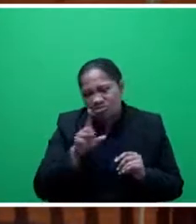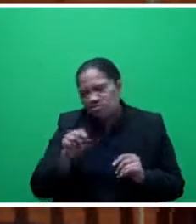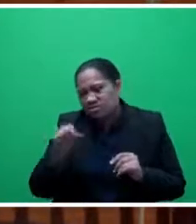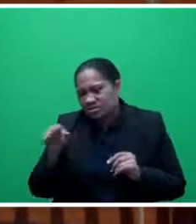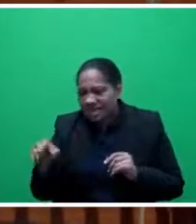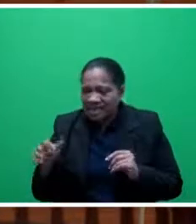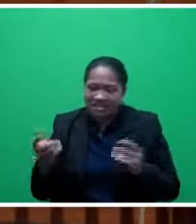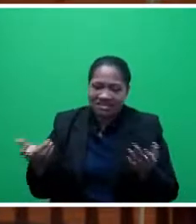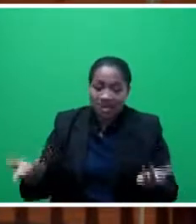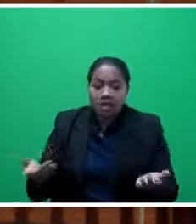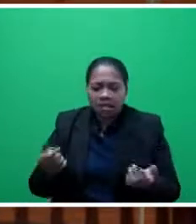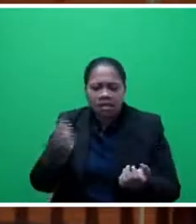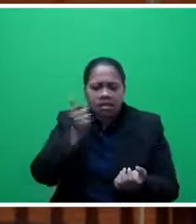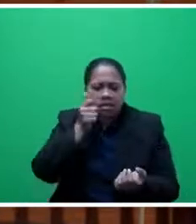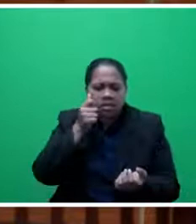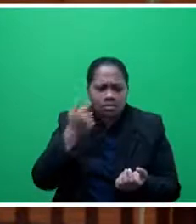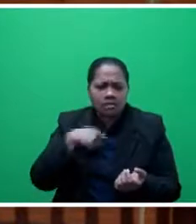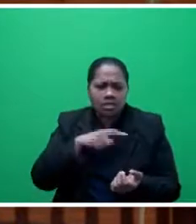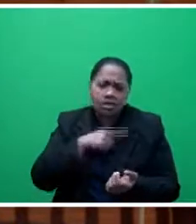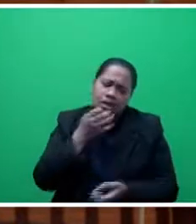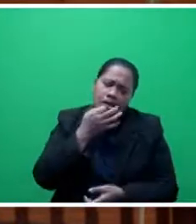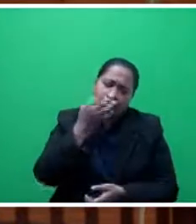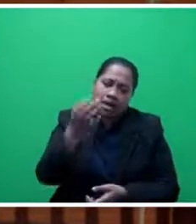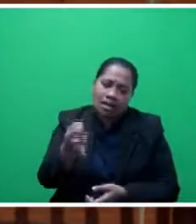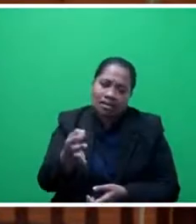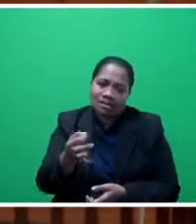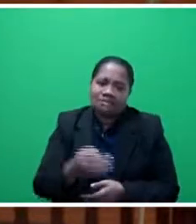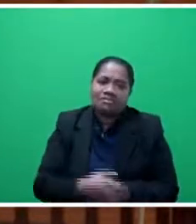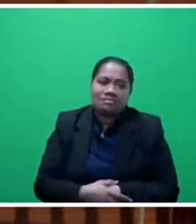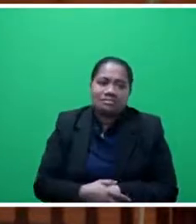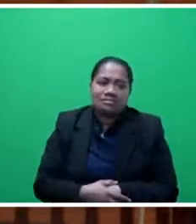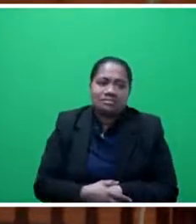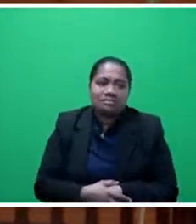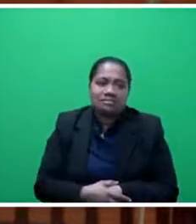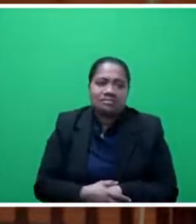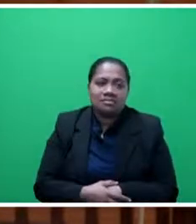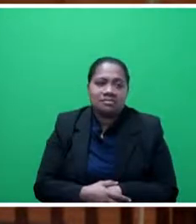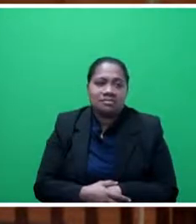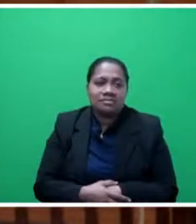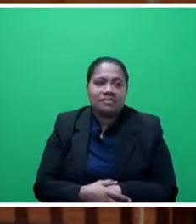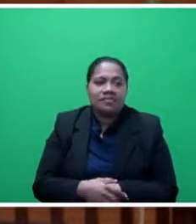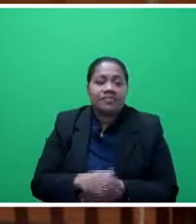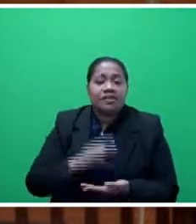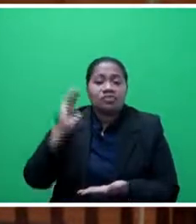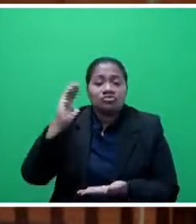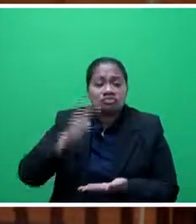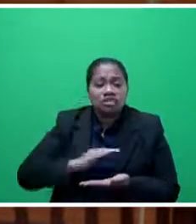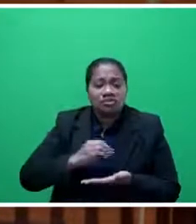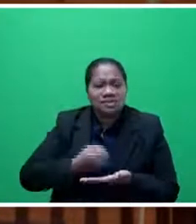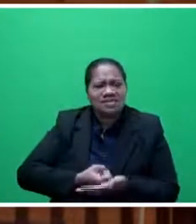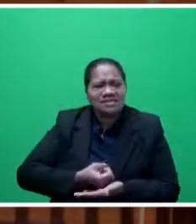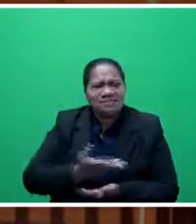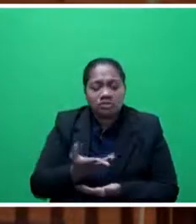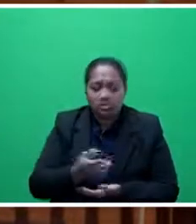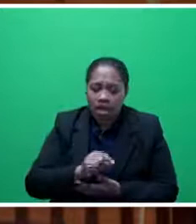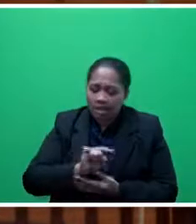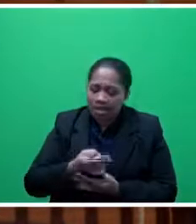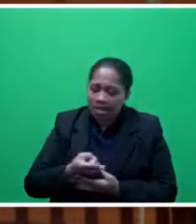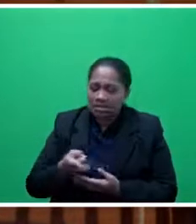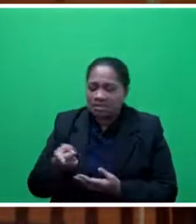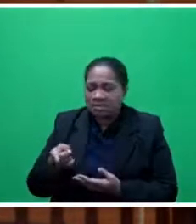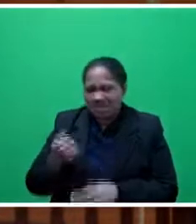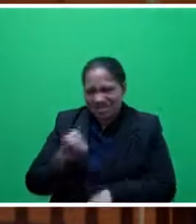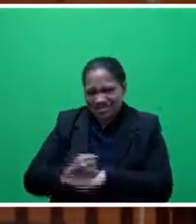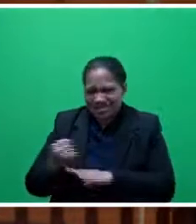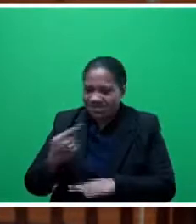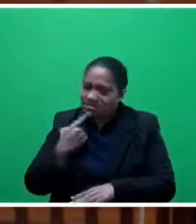I know we asked that we reduce the expenditures, but they said no.